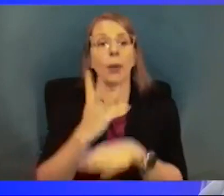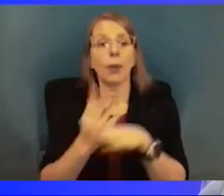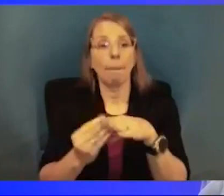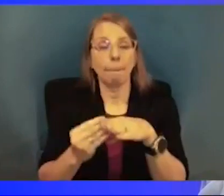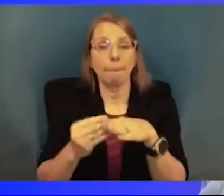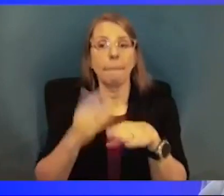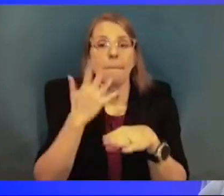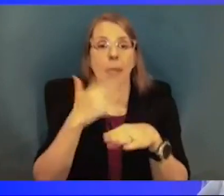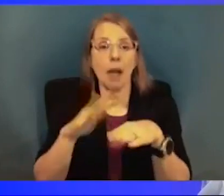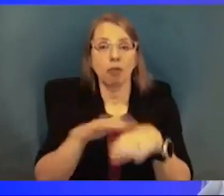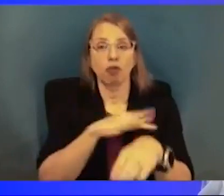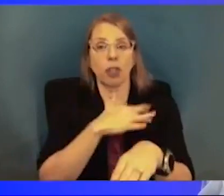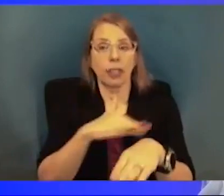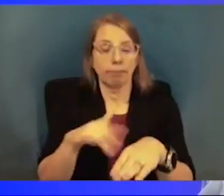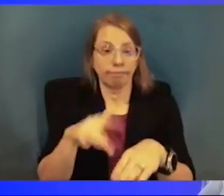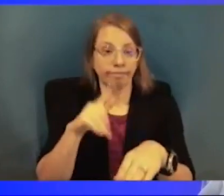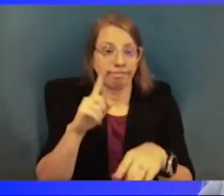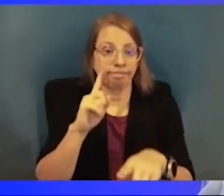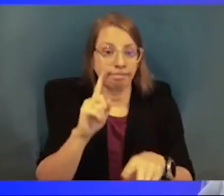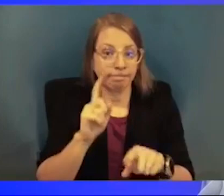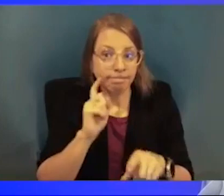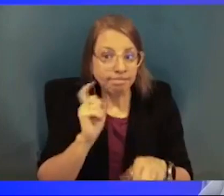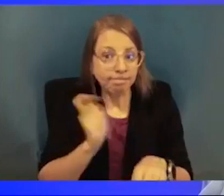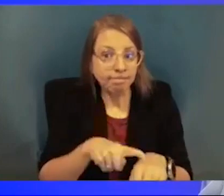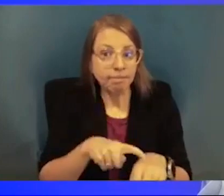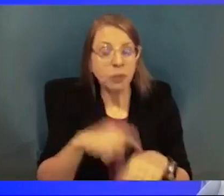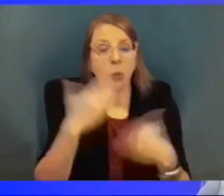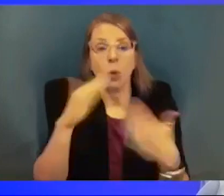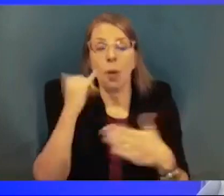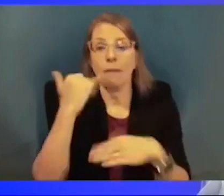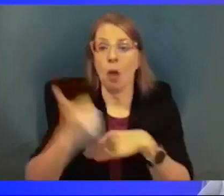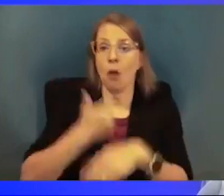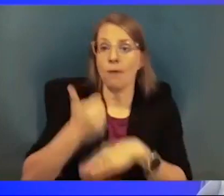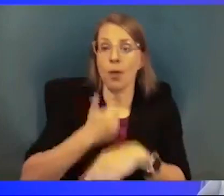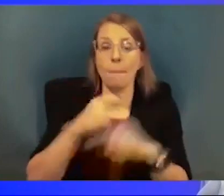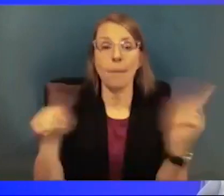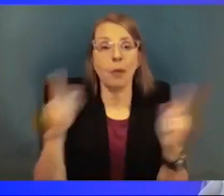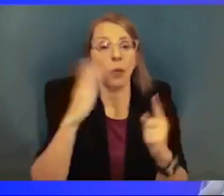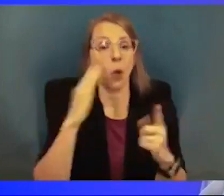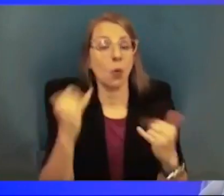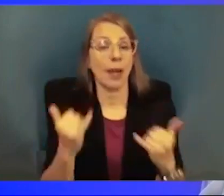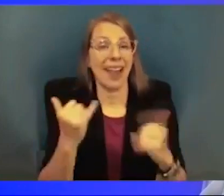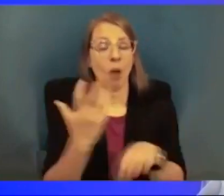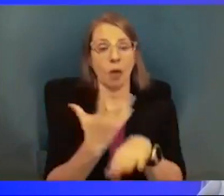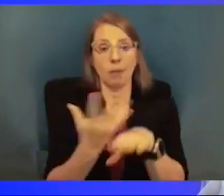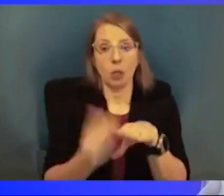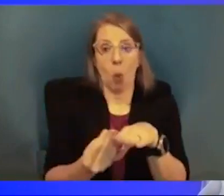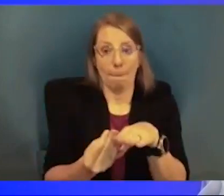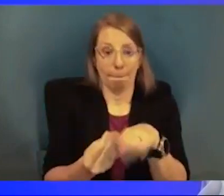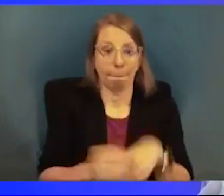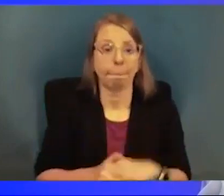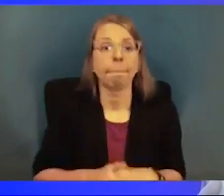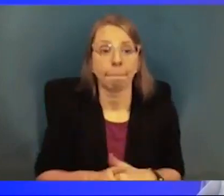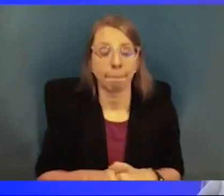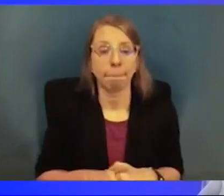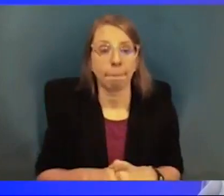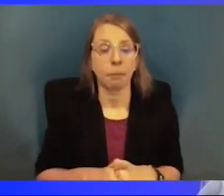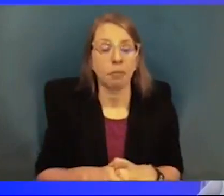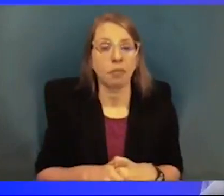no idea if that's harmful. It's just that we just know at this point it's absorbed. So the FDA is actually evaluating